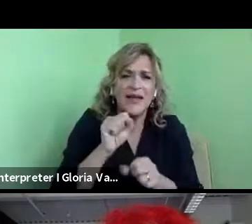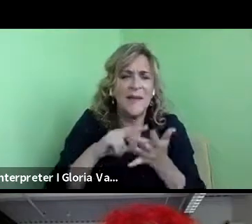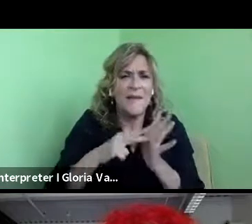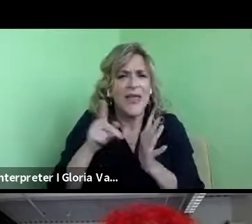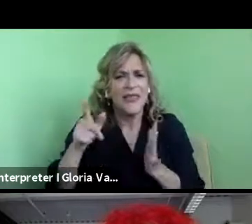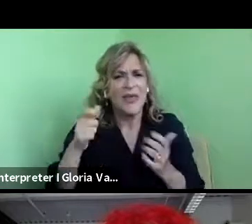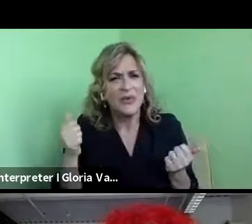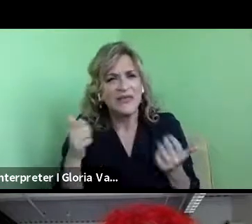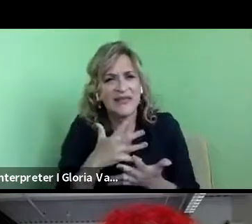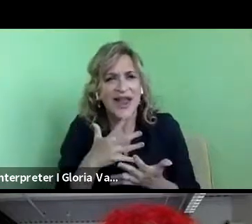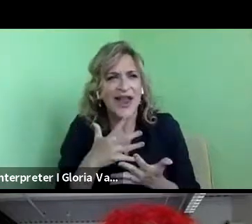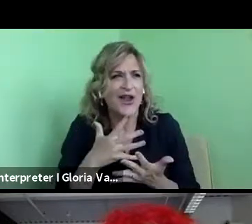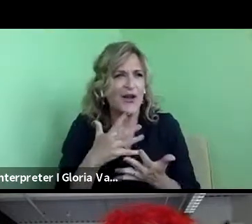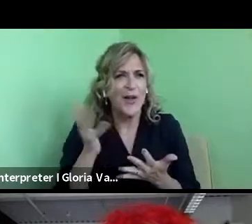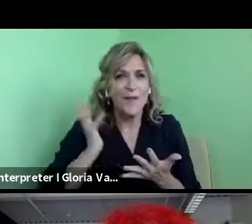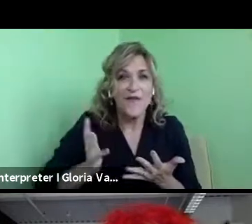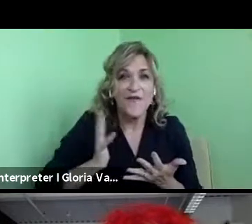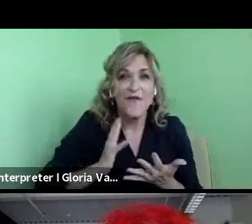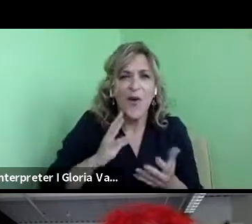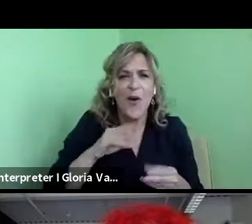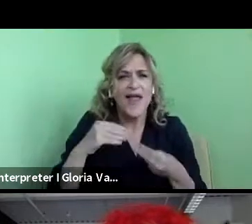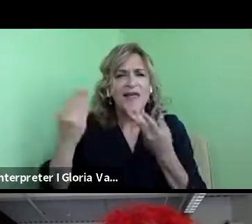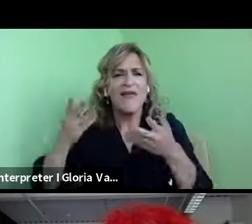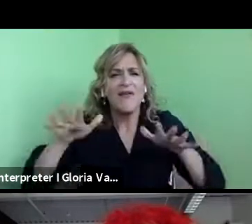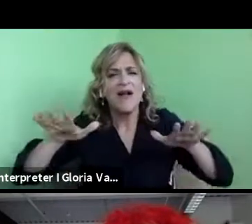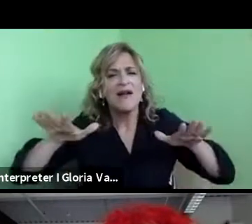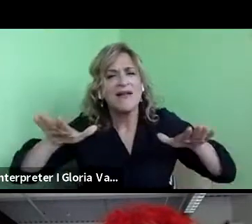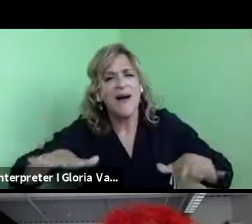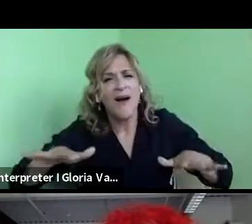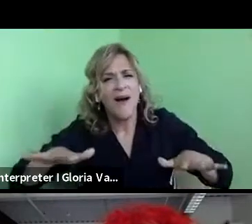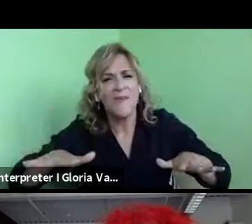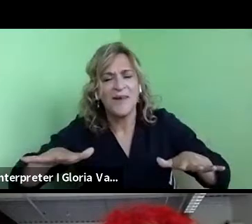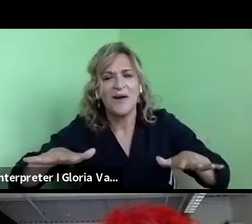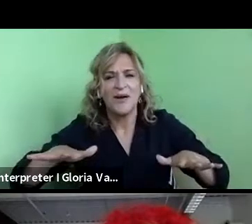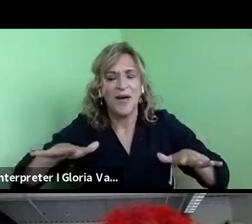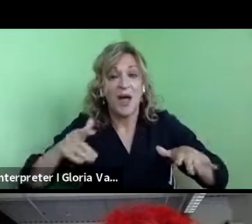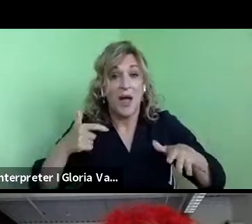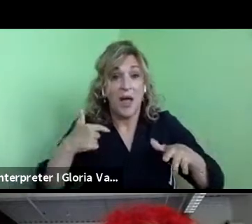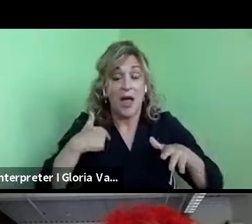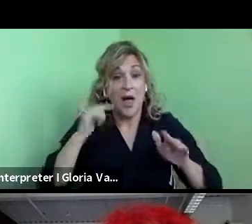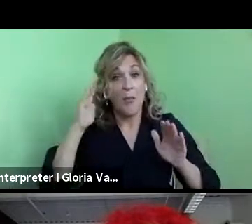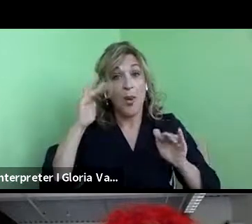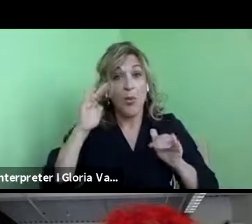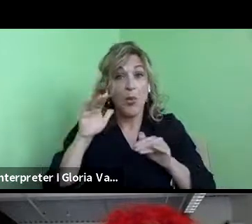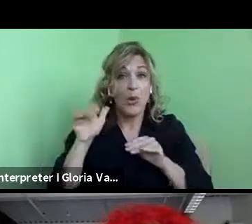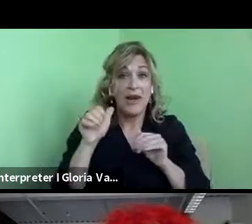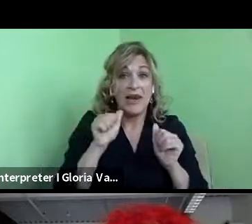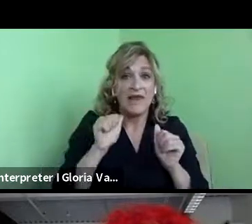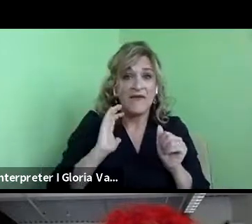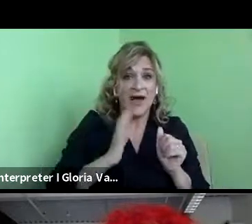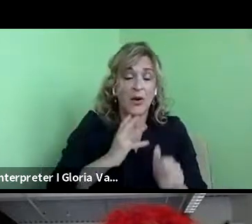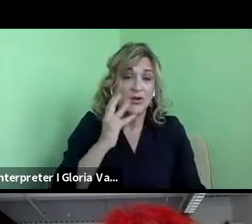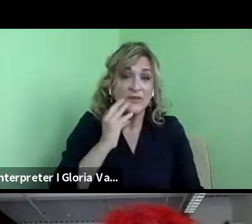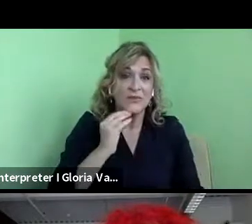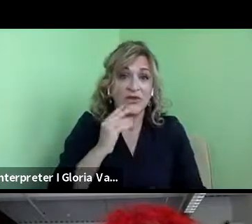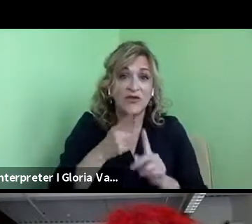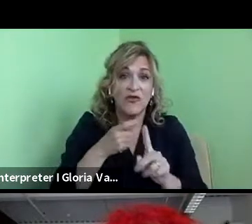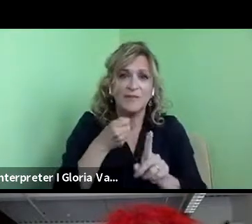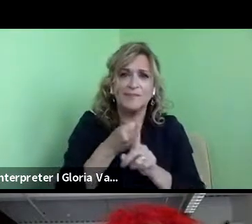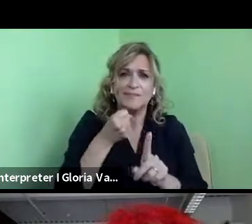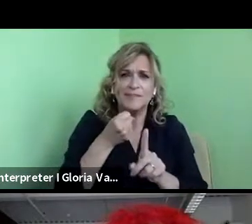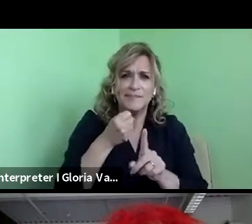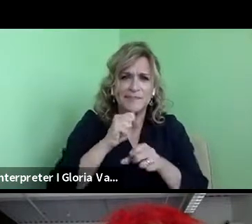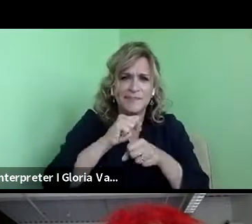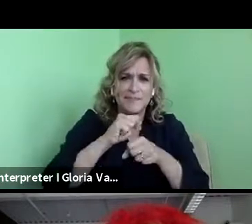was a calming for them. And I'm hoping that when we walk away from our experience from the pandemic and being quarantined, that we do